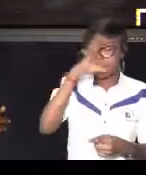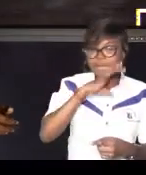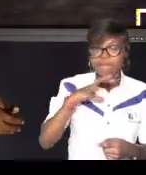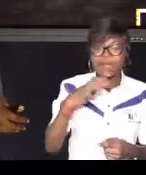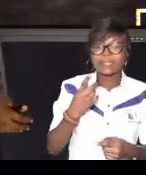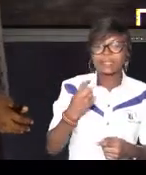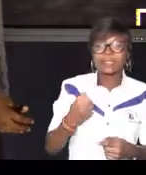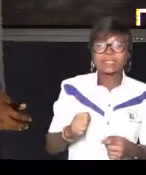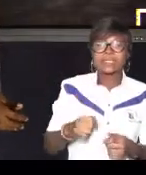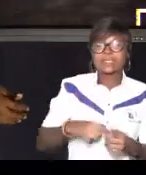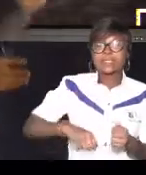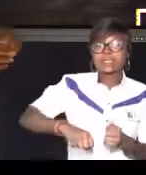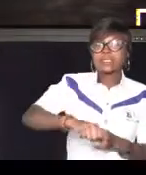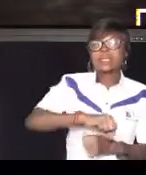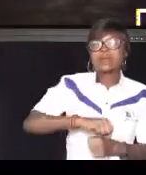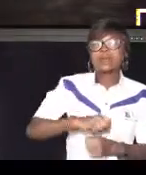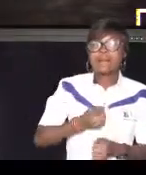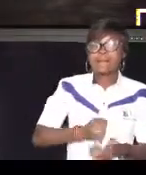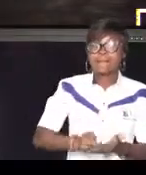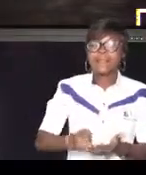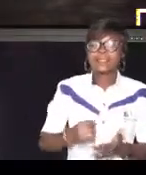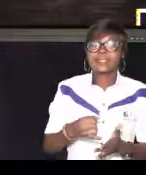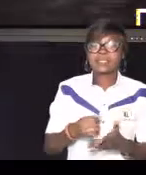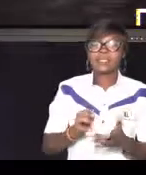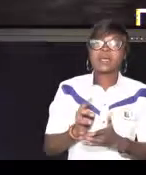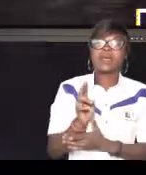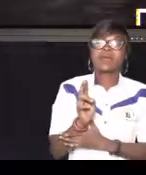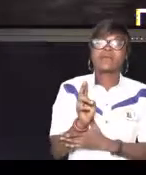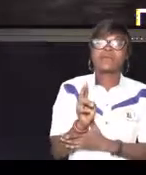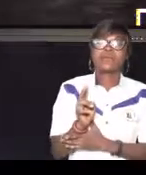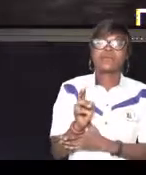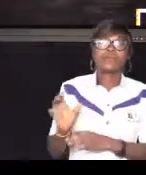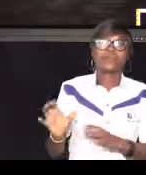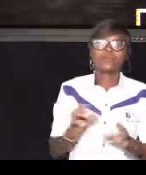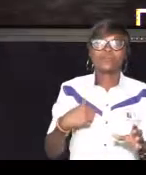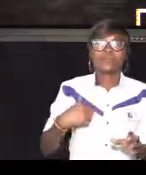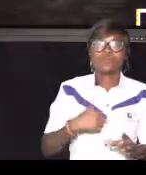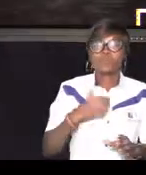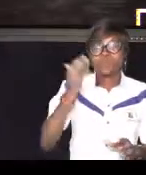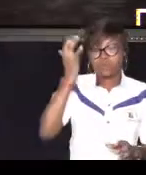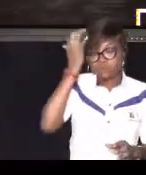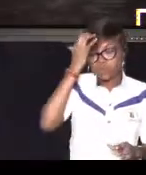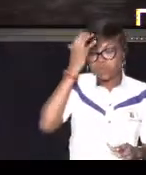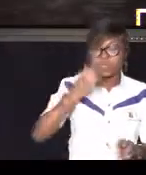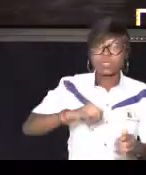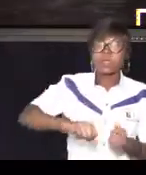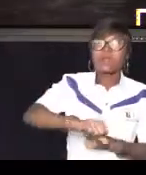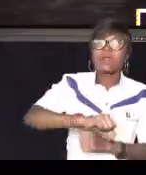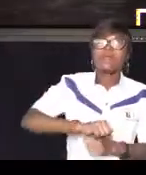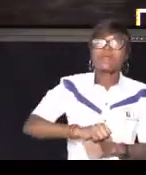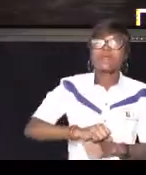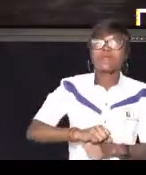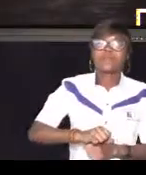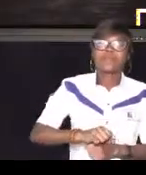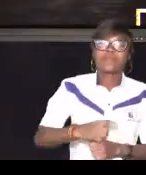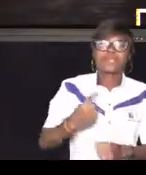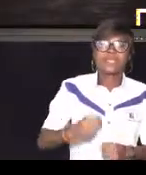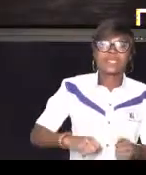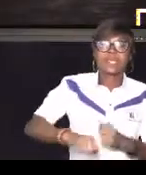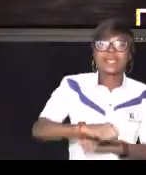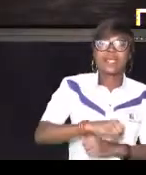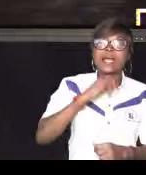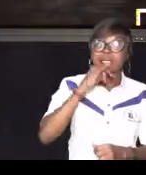we have to multiply the length and the breadth. Write that out. Now, do we know the area? Of course we know the area. The area of